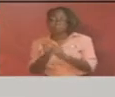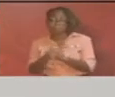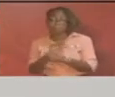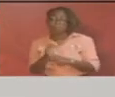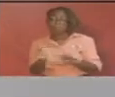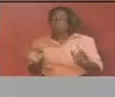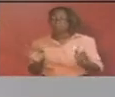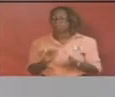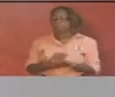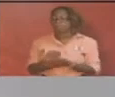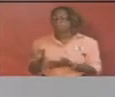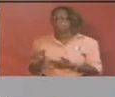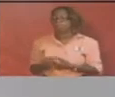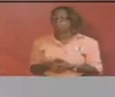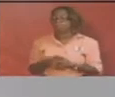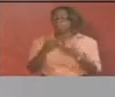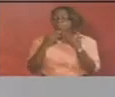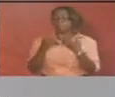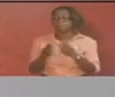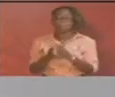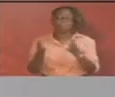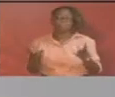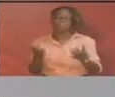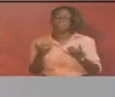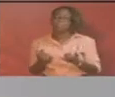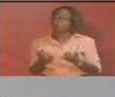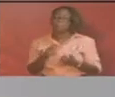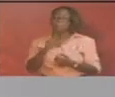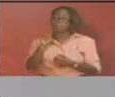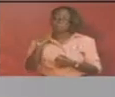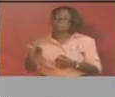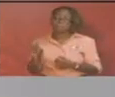Thank you very much. We go now to TTT, please.